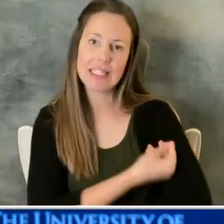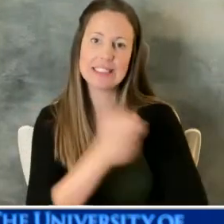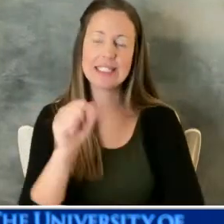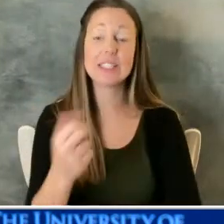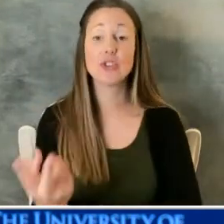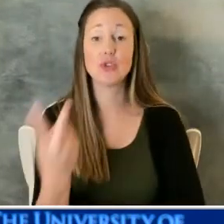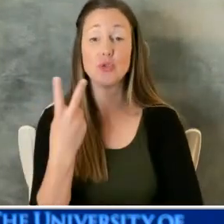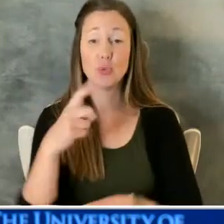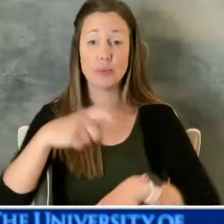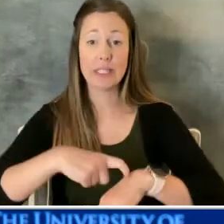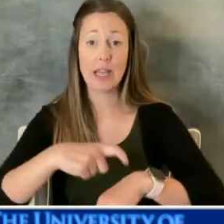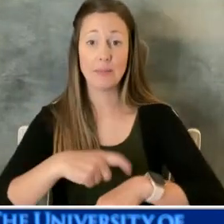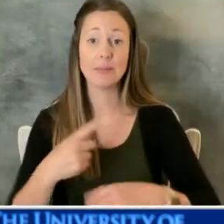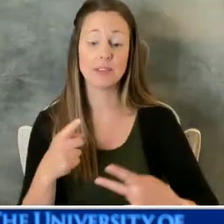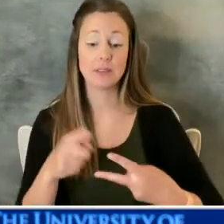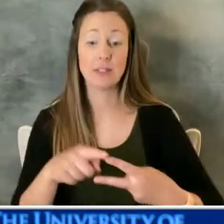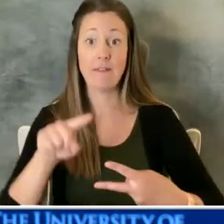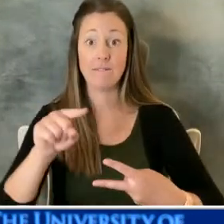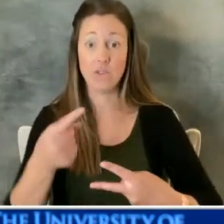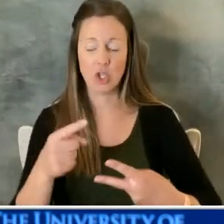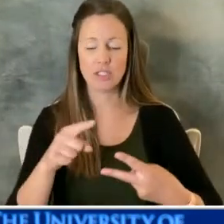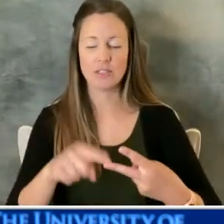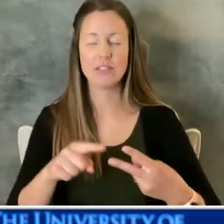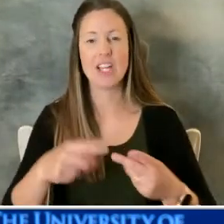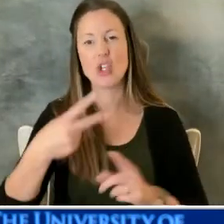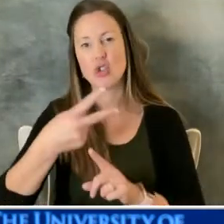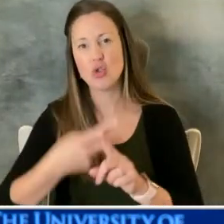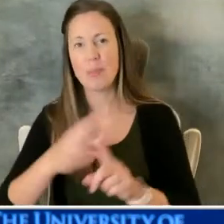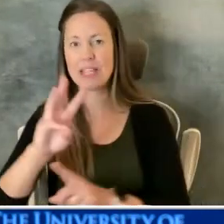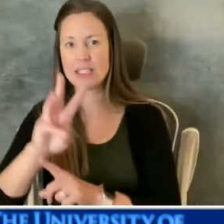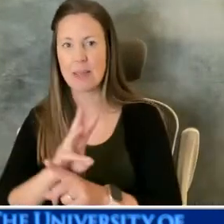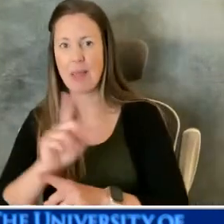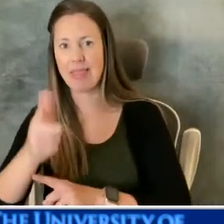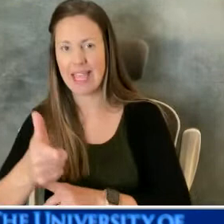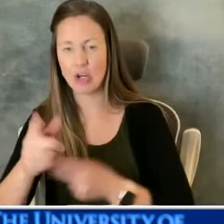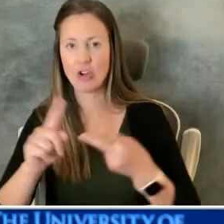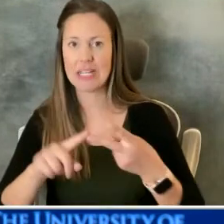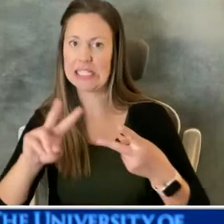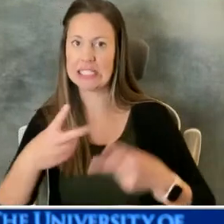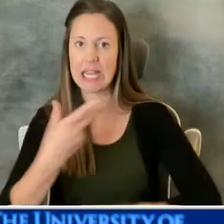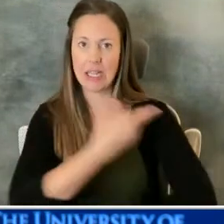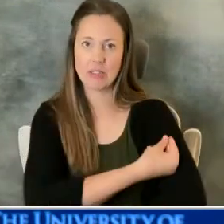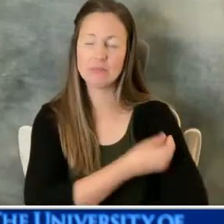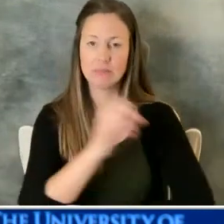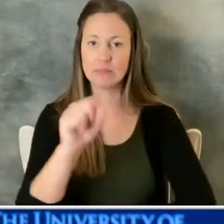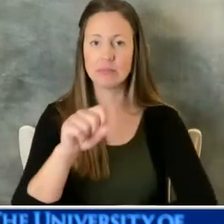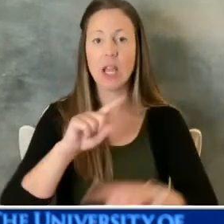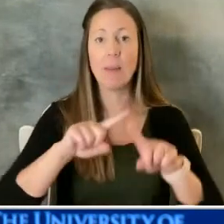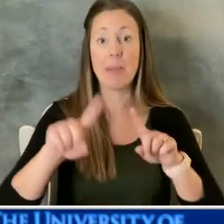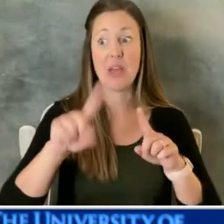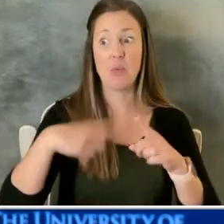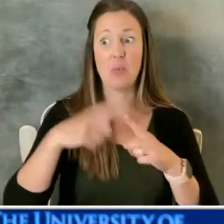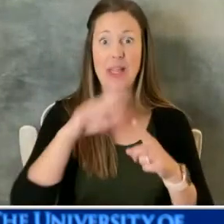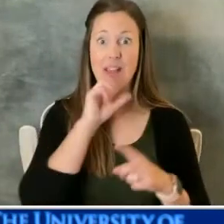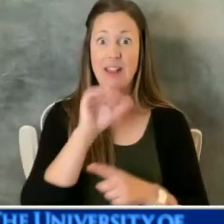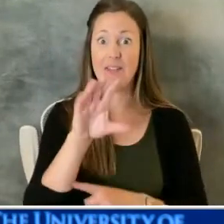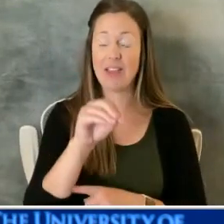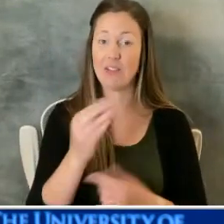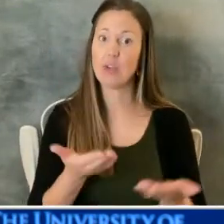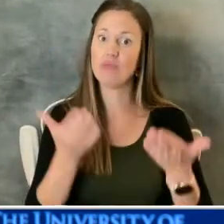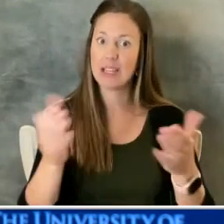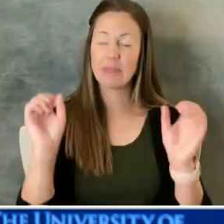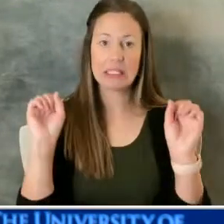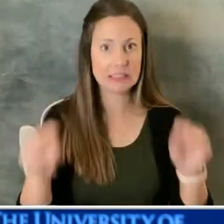then 2 to 6 months later, you'll get the second one. But once you turn 50, yes, absolutely recommend. So you can reduce your